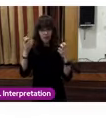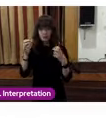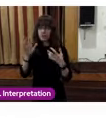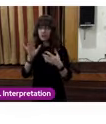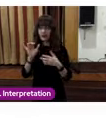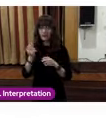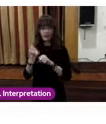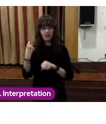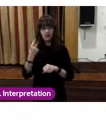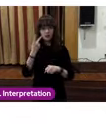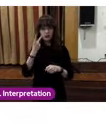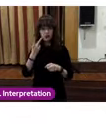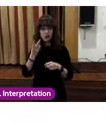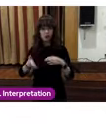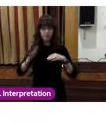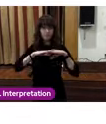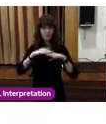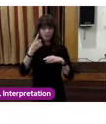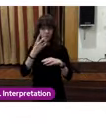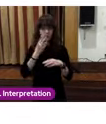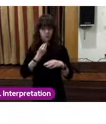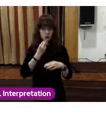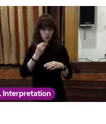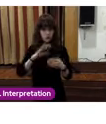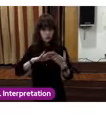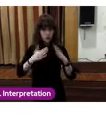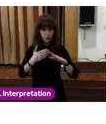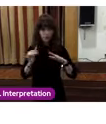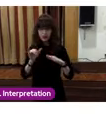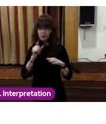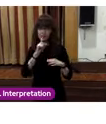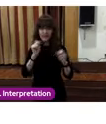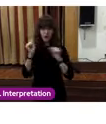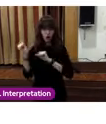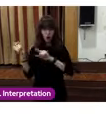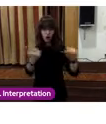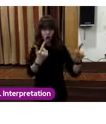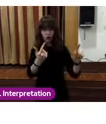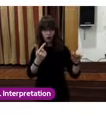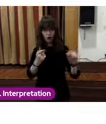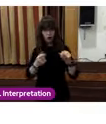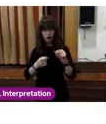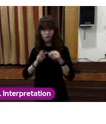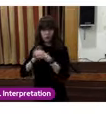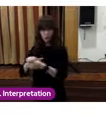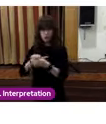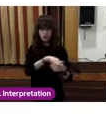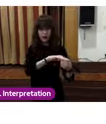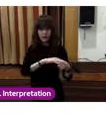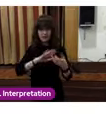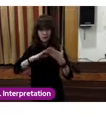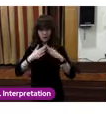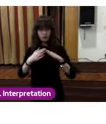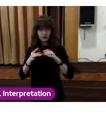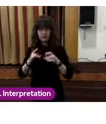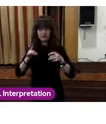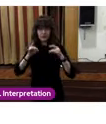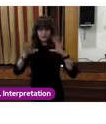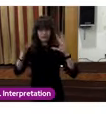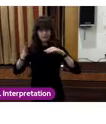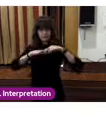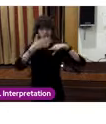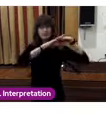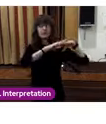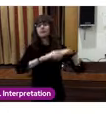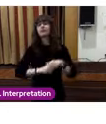and the levels are elevated across the board. I think the thing that we really need to start